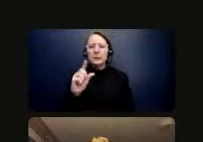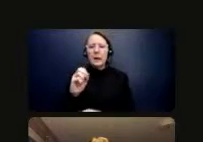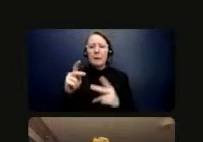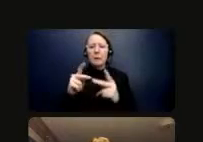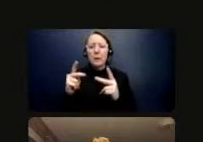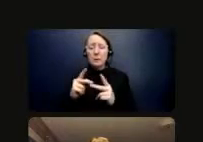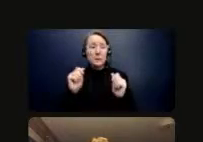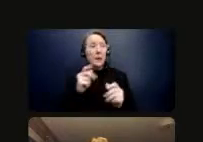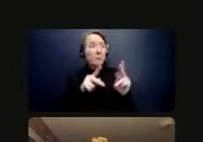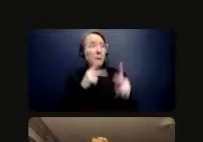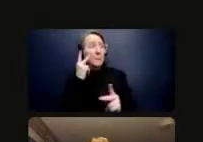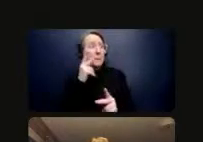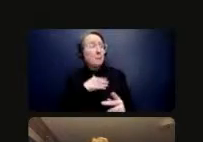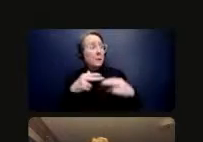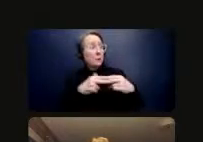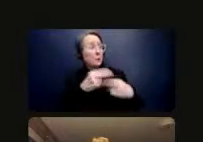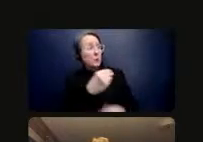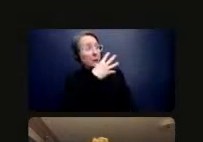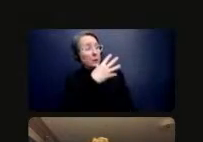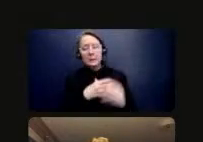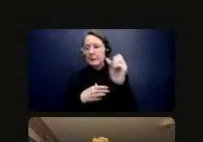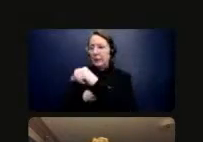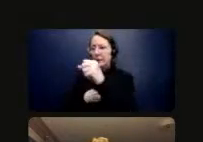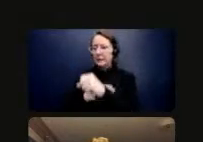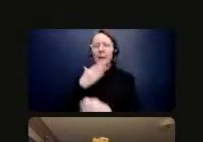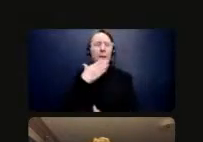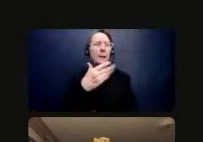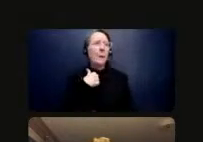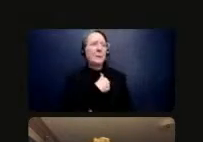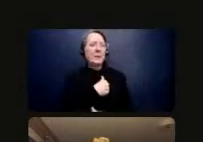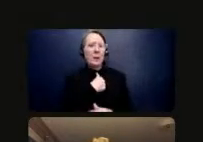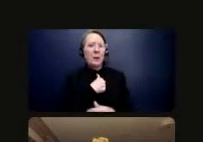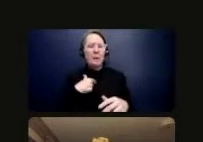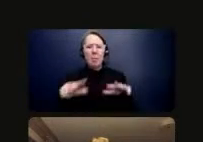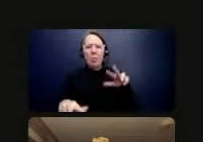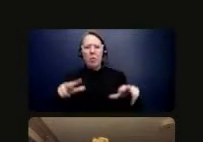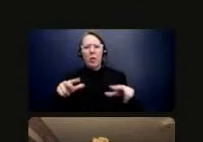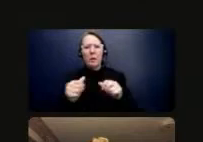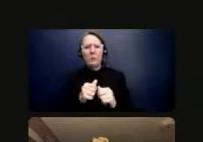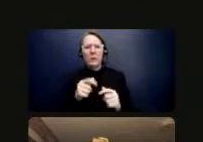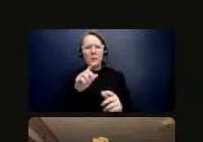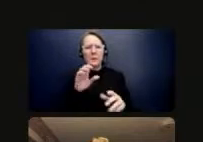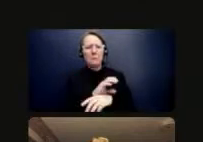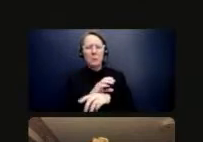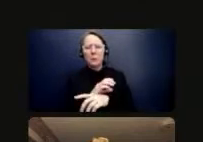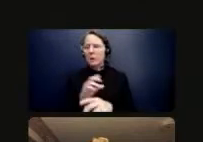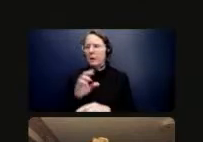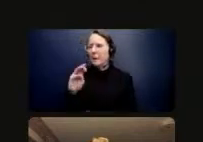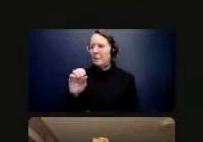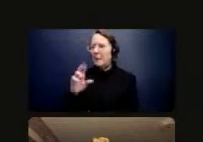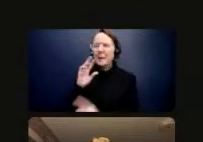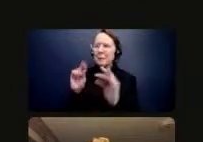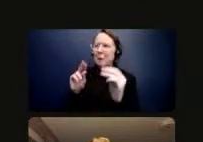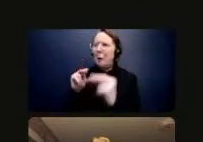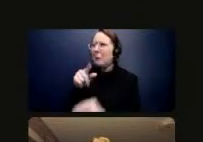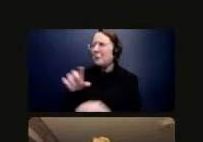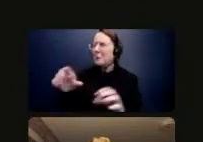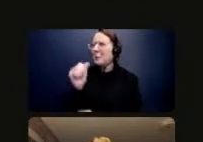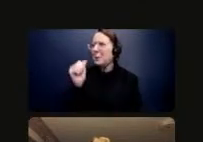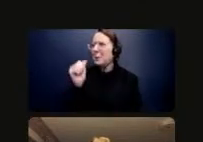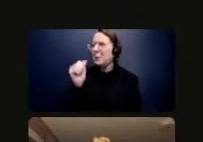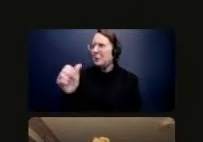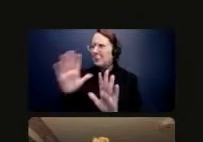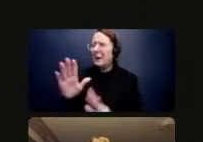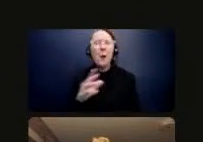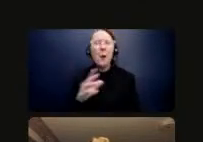yet? Yes. Okay, thank you. And I'm sorry for being clunky with that. No, you're doing great. Oh, you are very kind to